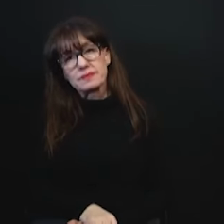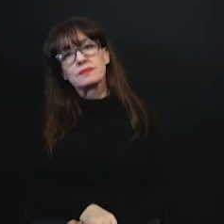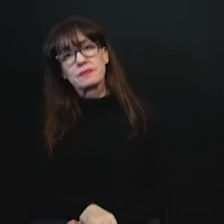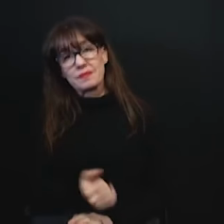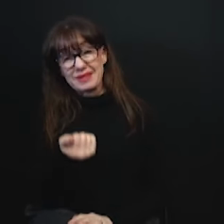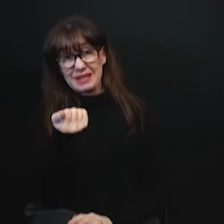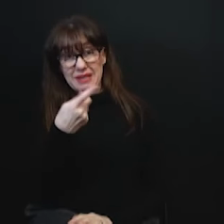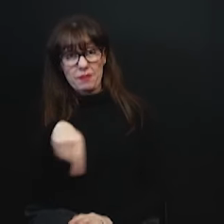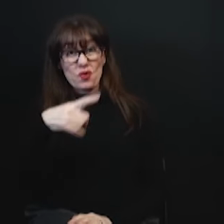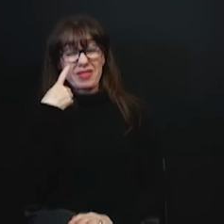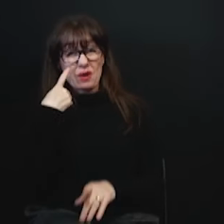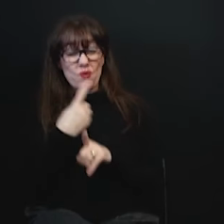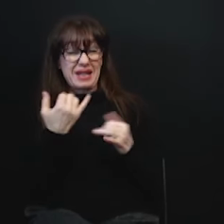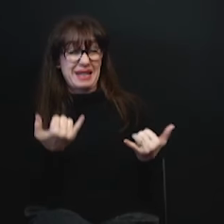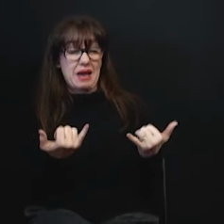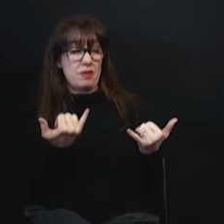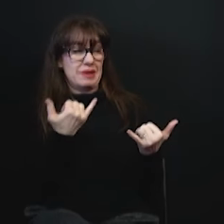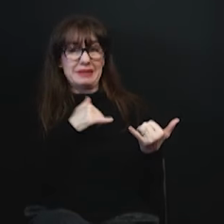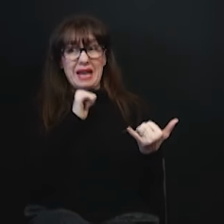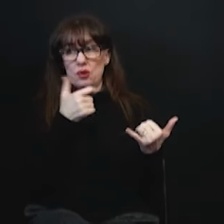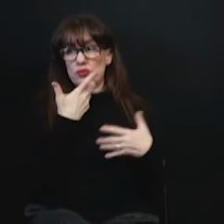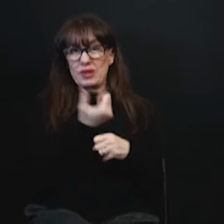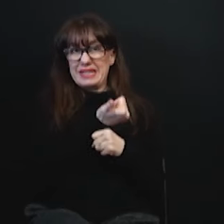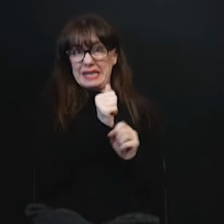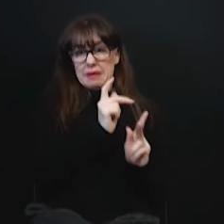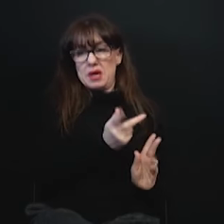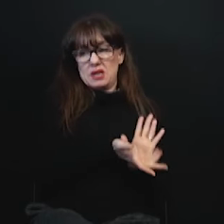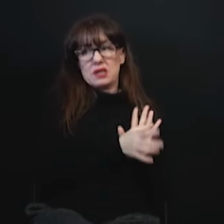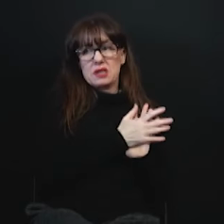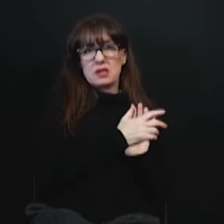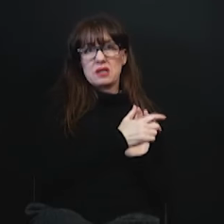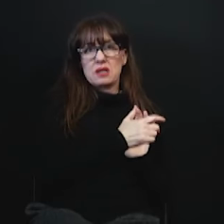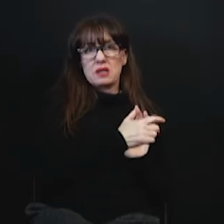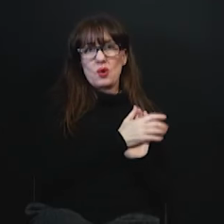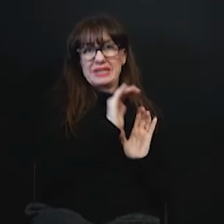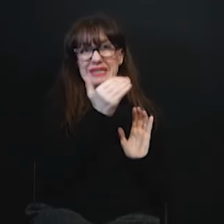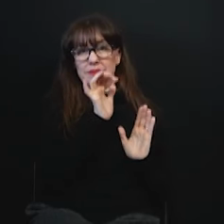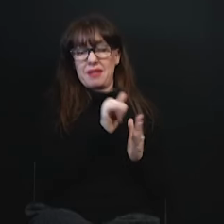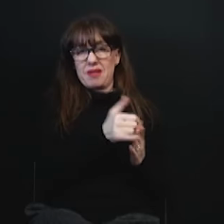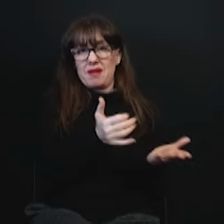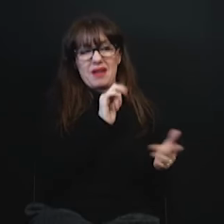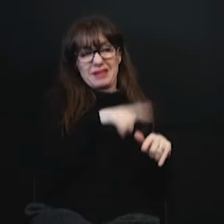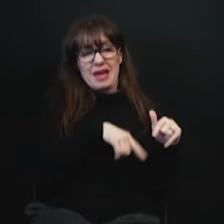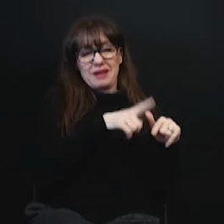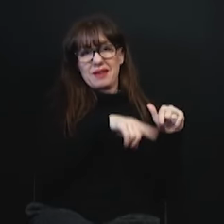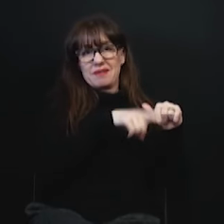Some of you think right now, I don't know anybody I can trust. Or at least it seems that way.